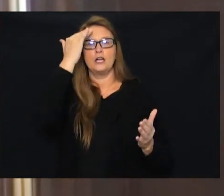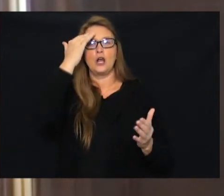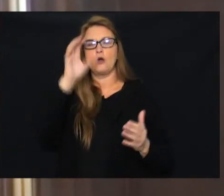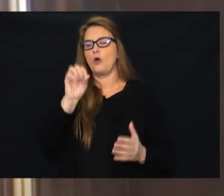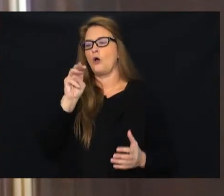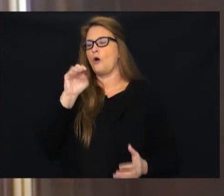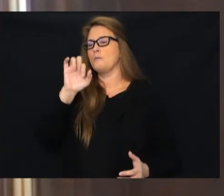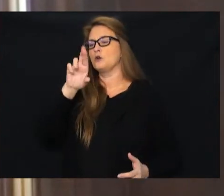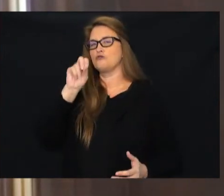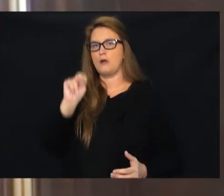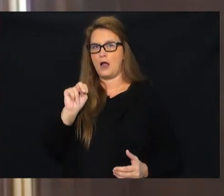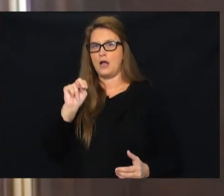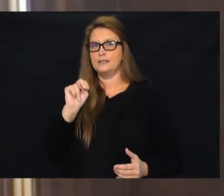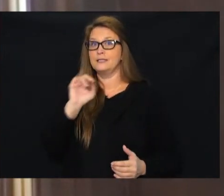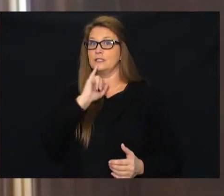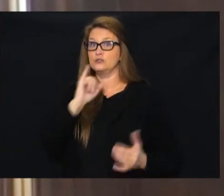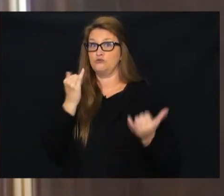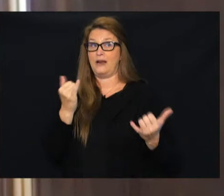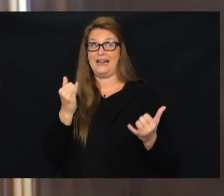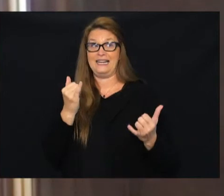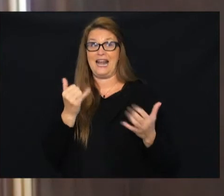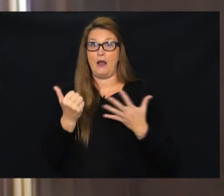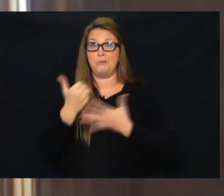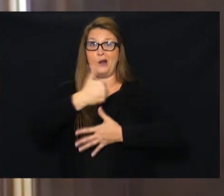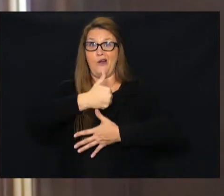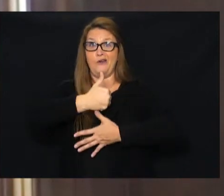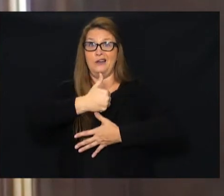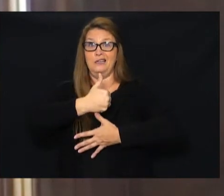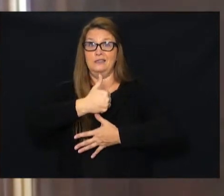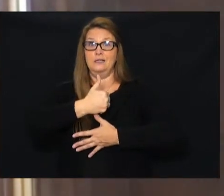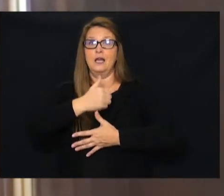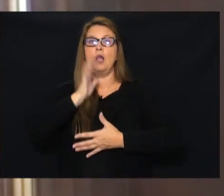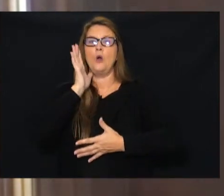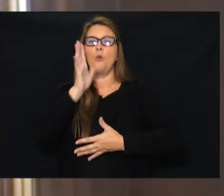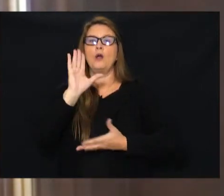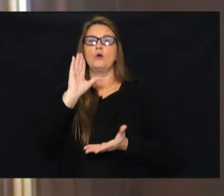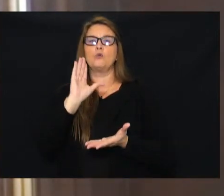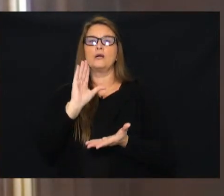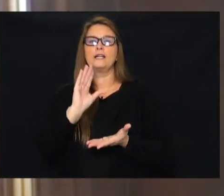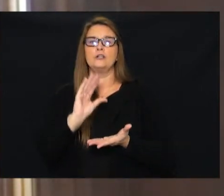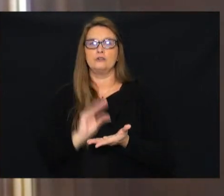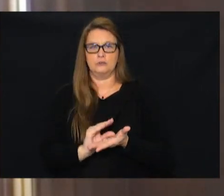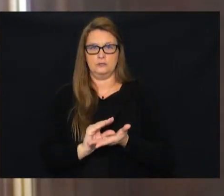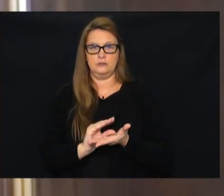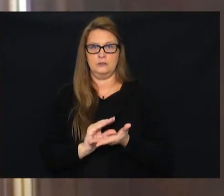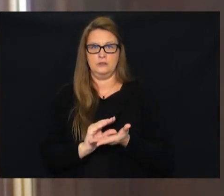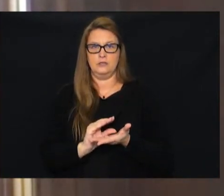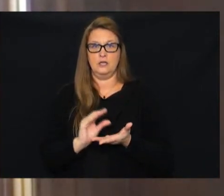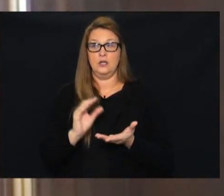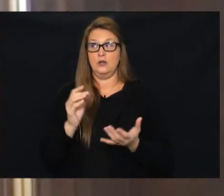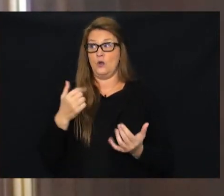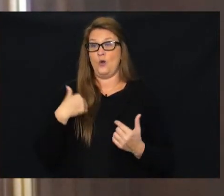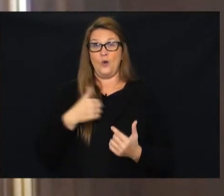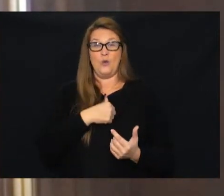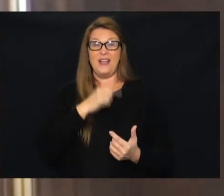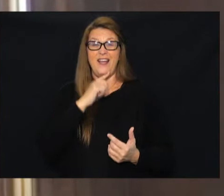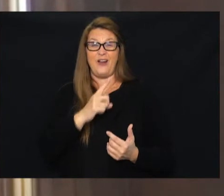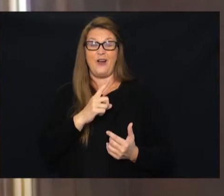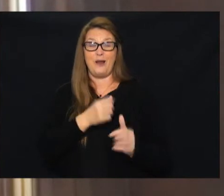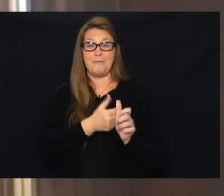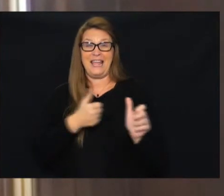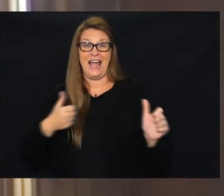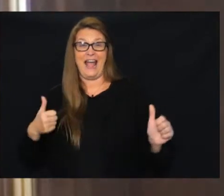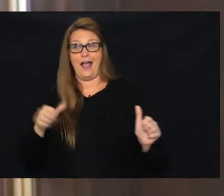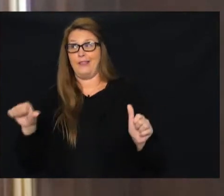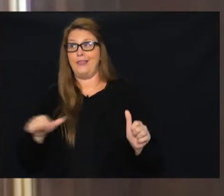the prevalent variant, then that benefit starts to reduce. We were behind the rest of the country and we saw